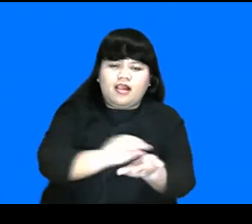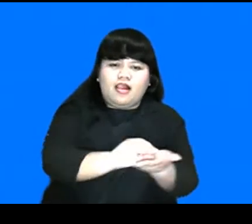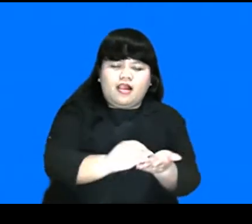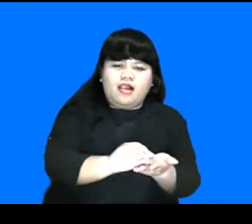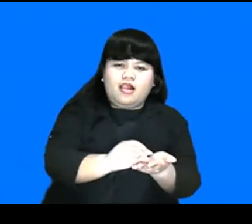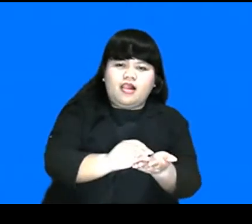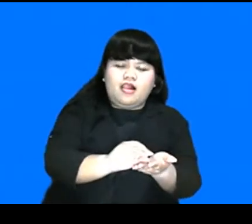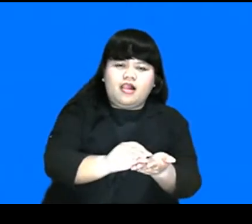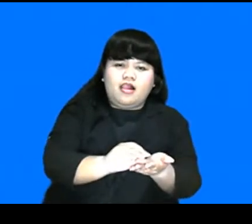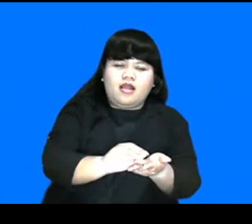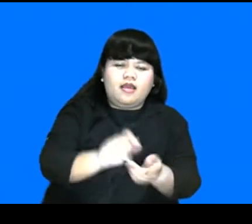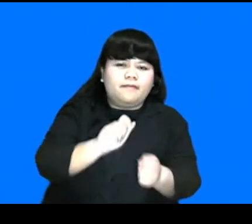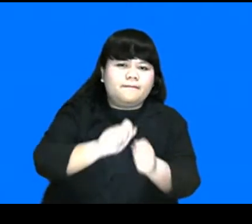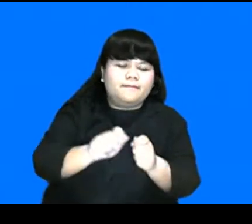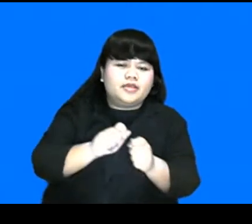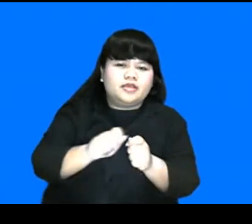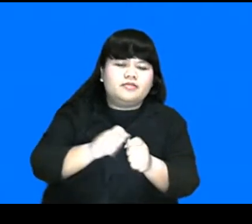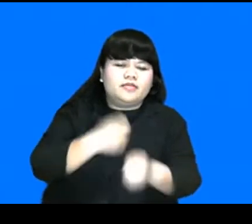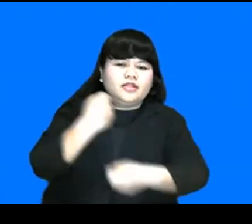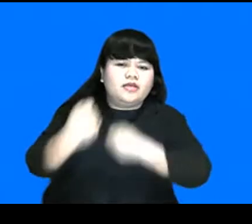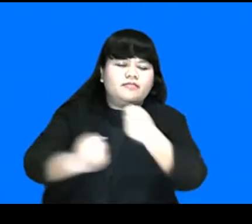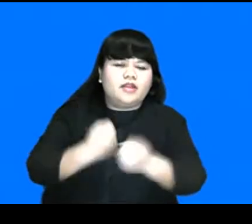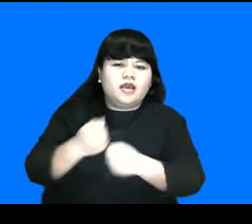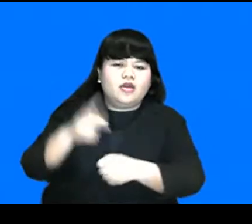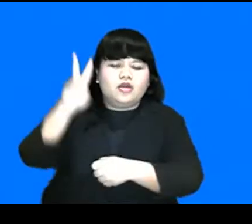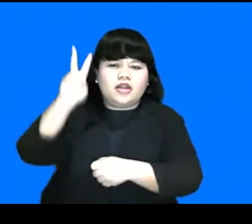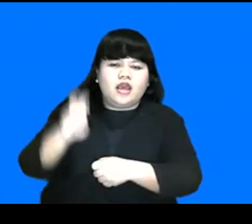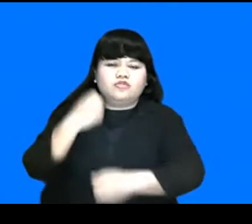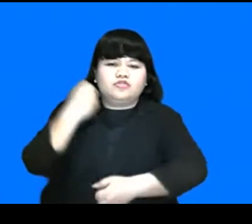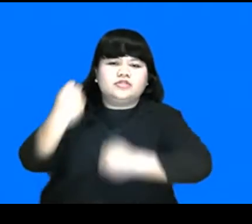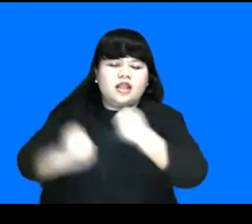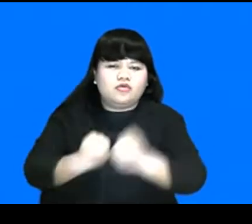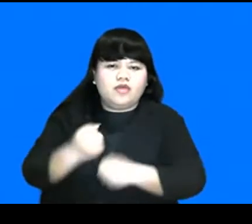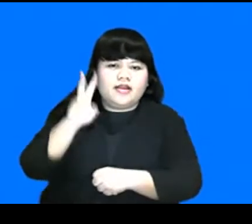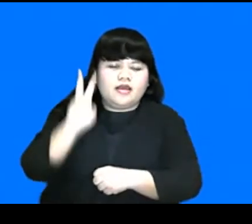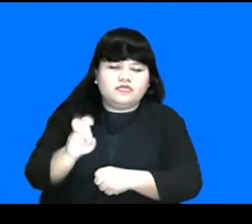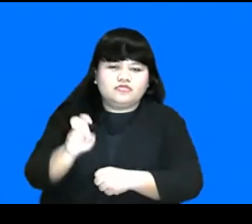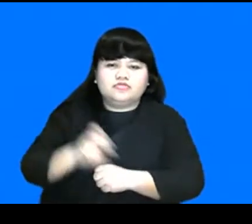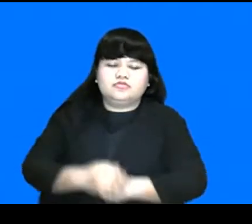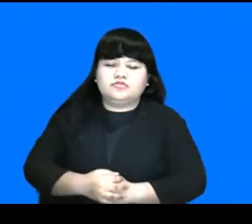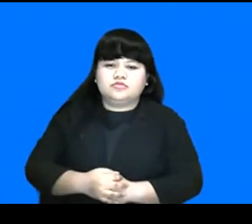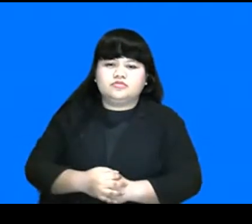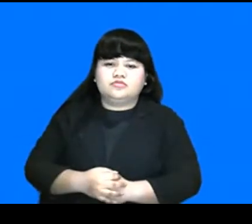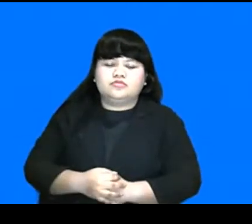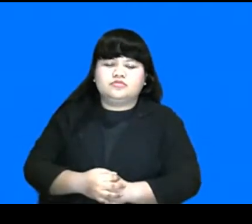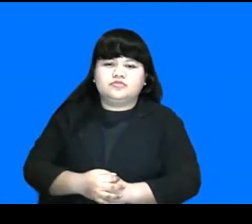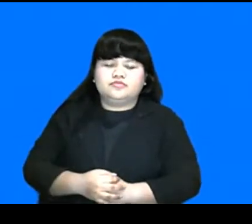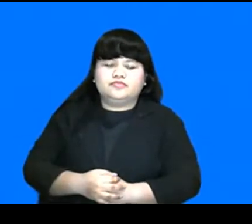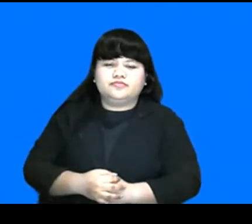they should be doing, contributing to public money. So that's one. Second is,